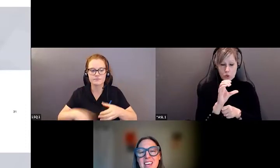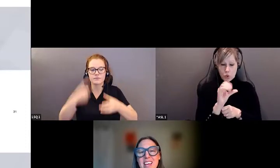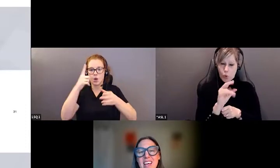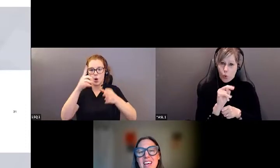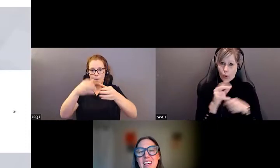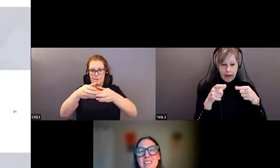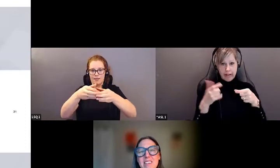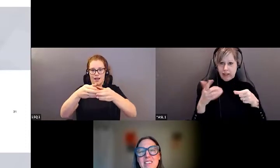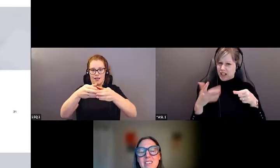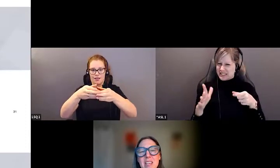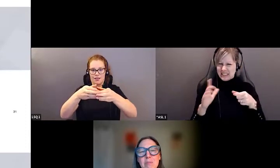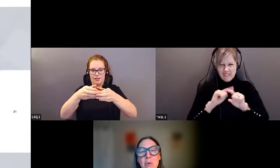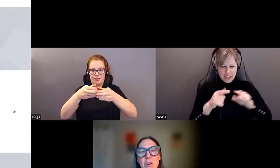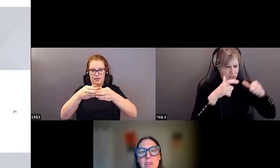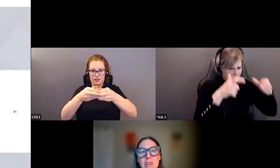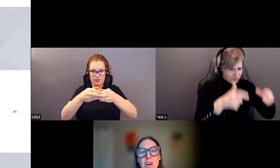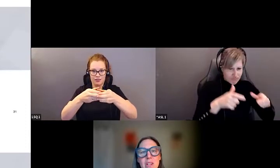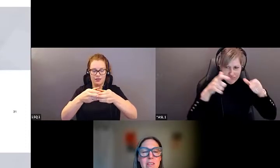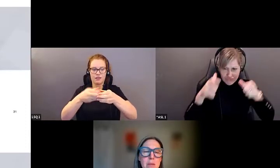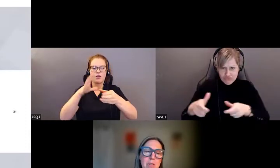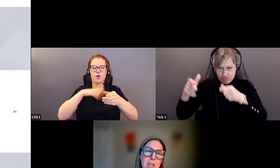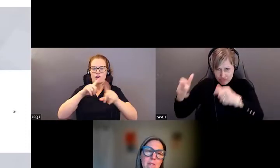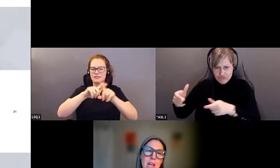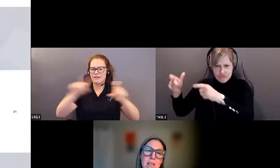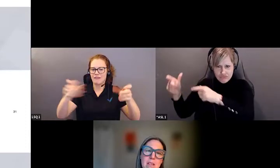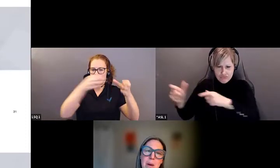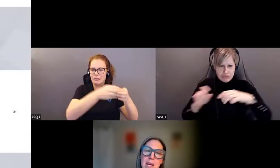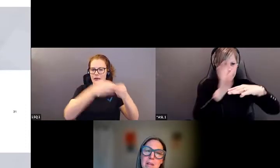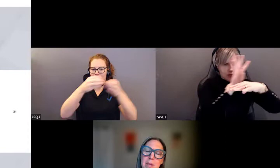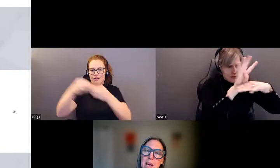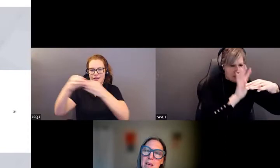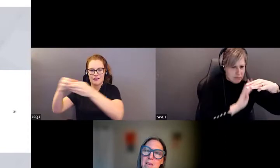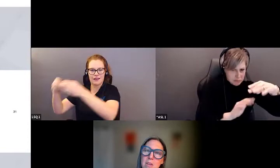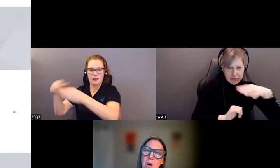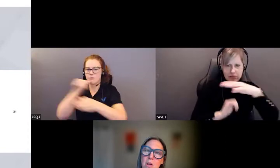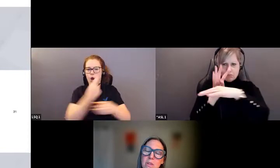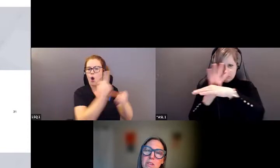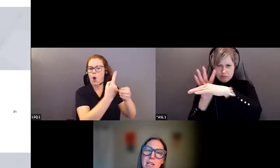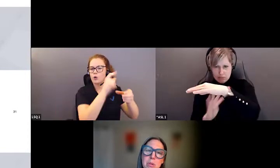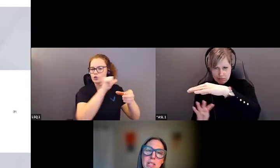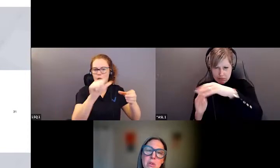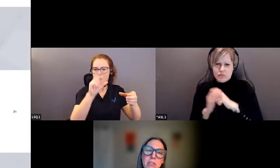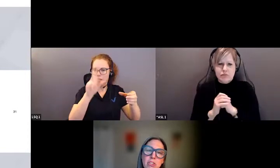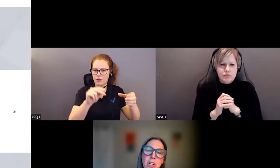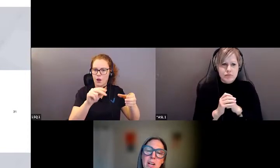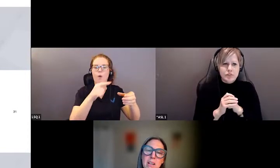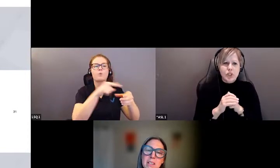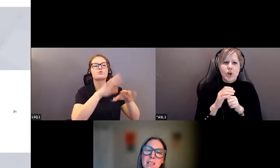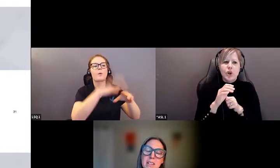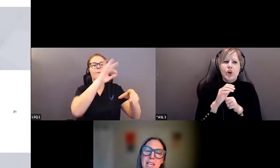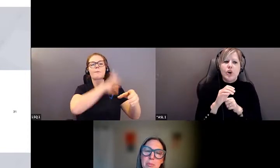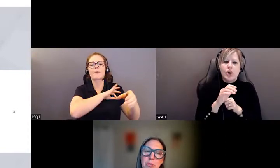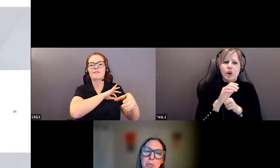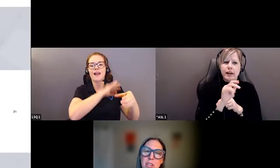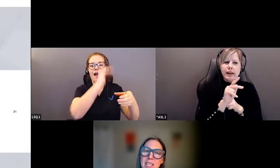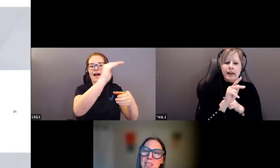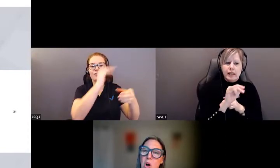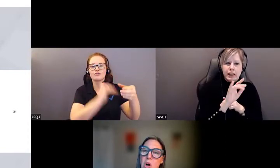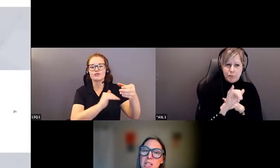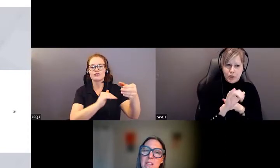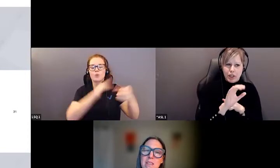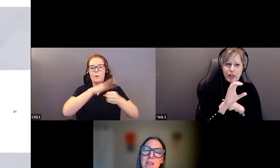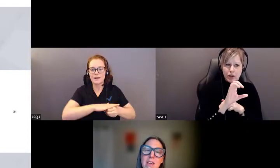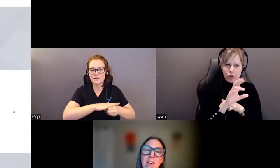coins. And the important concept advanced by Black scholars Kimberly Crenshaw and Patricia